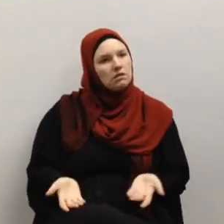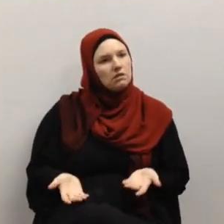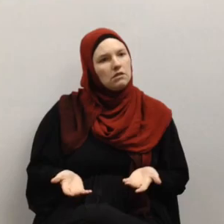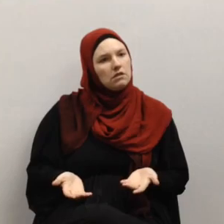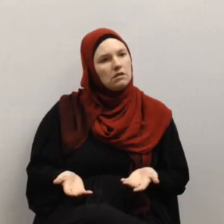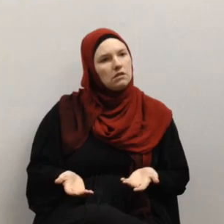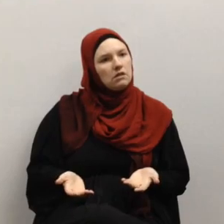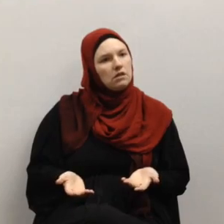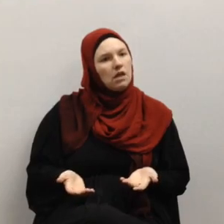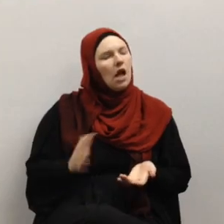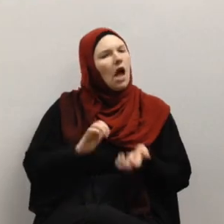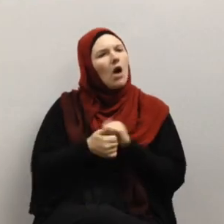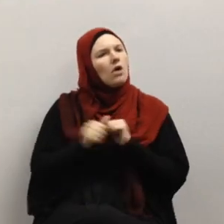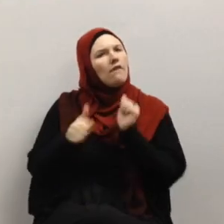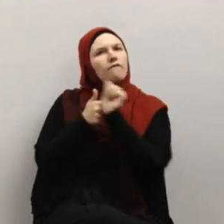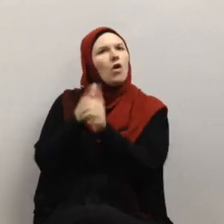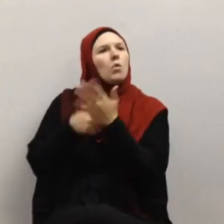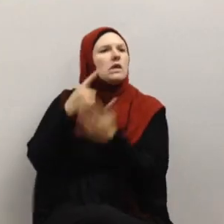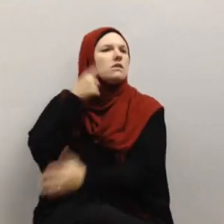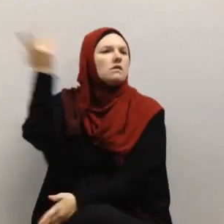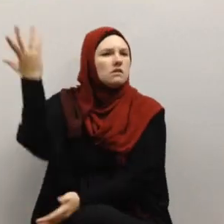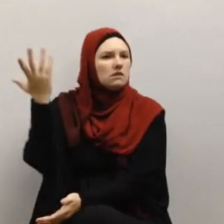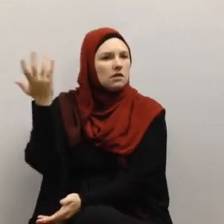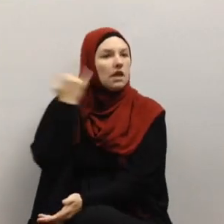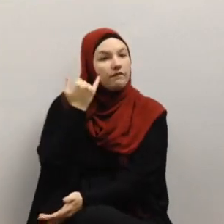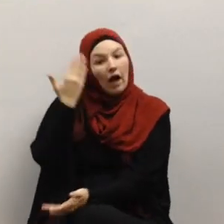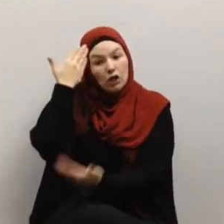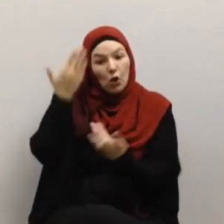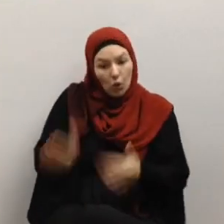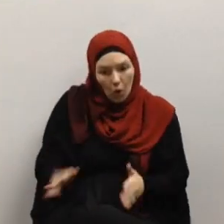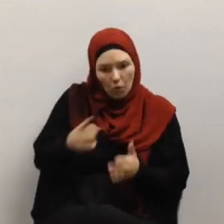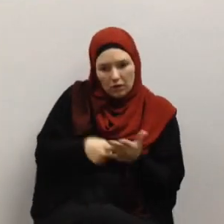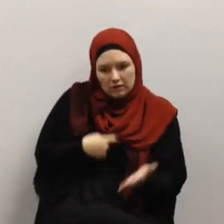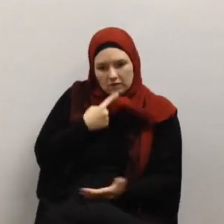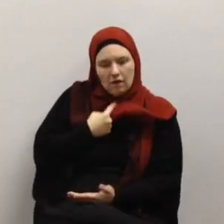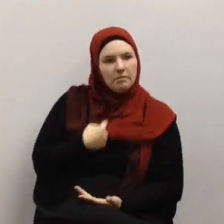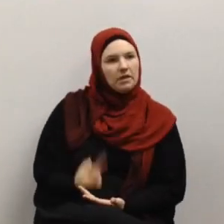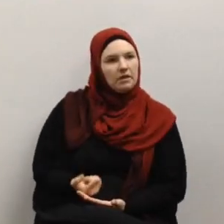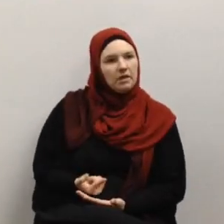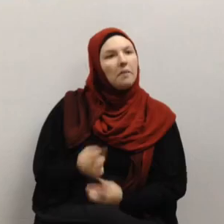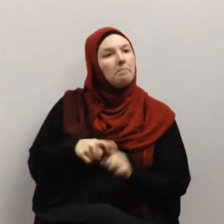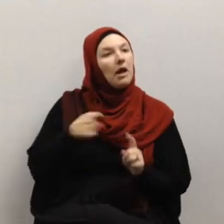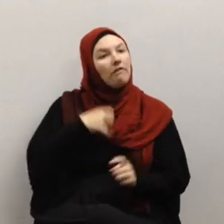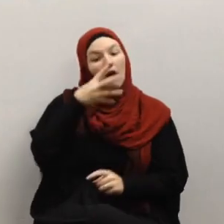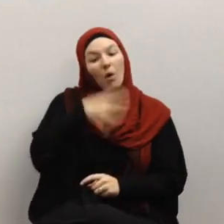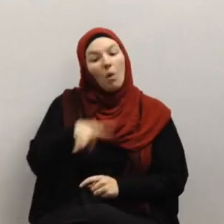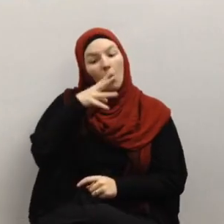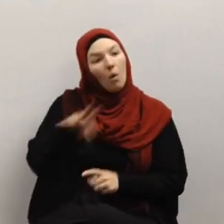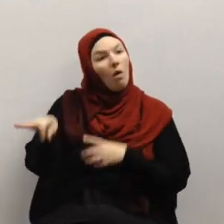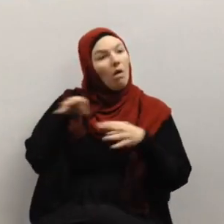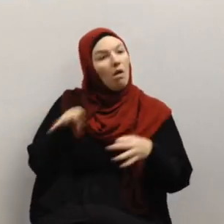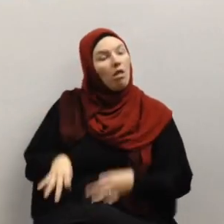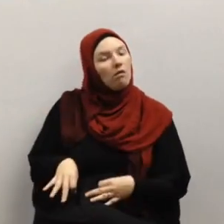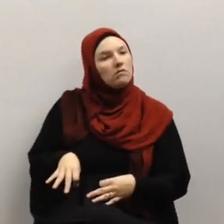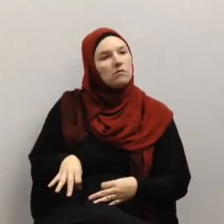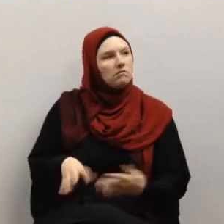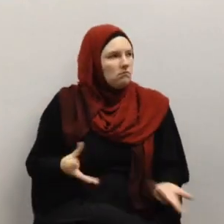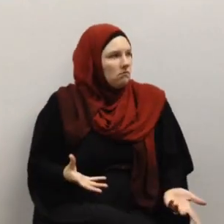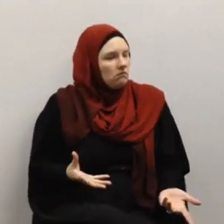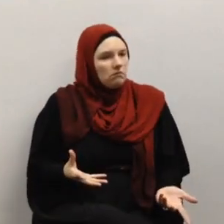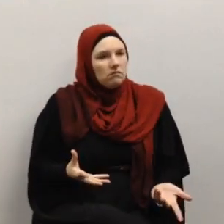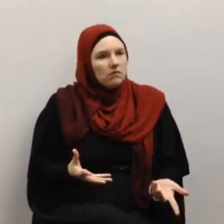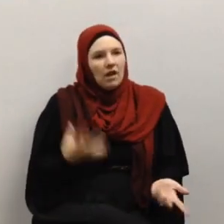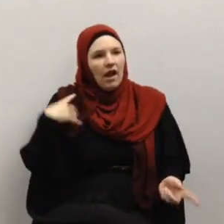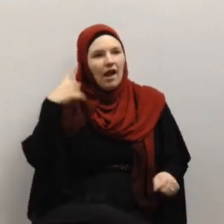as much as I know what the instruction is. But if I ignore the instructions, there is no way I